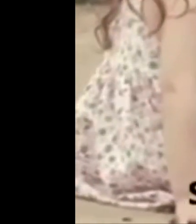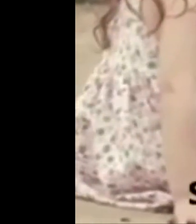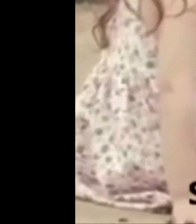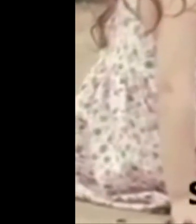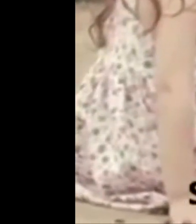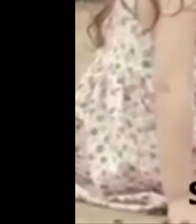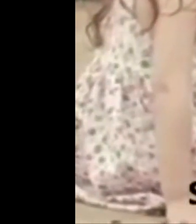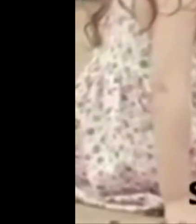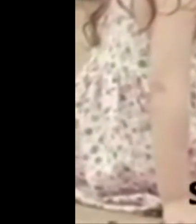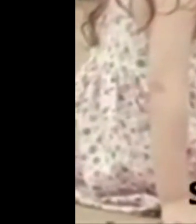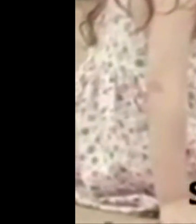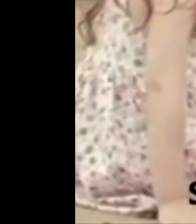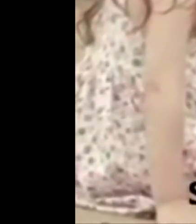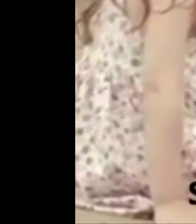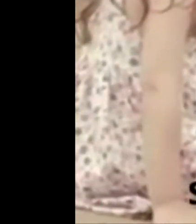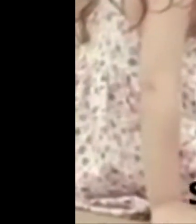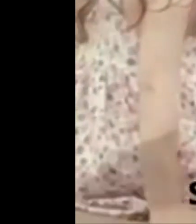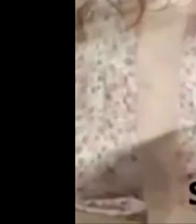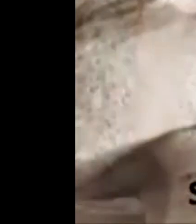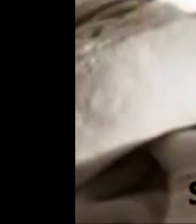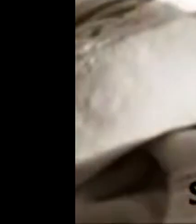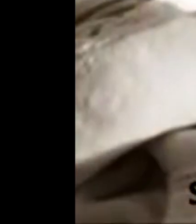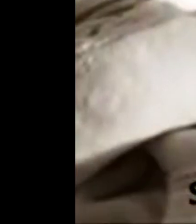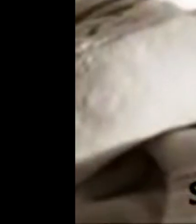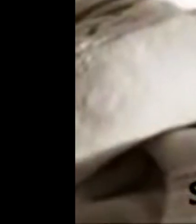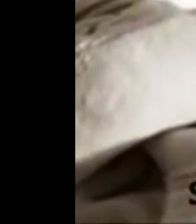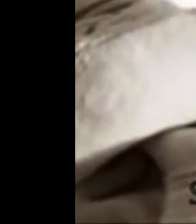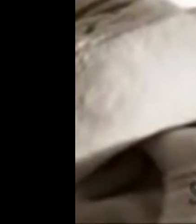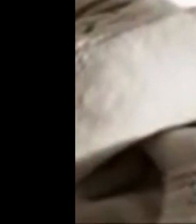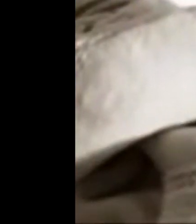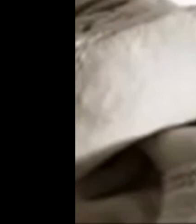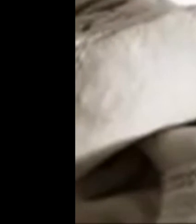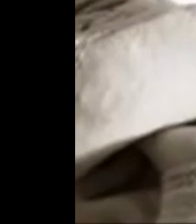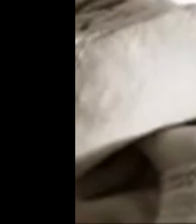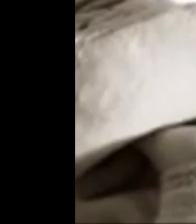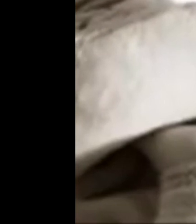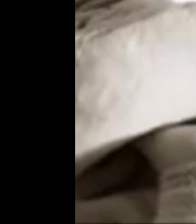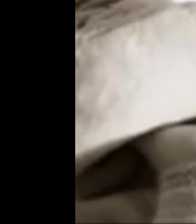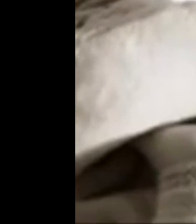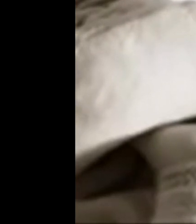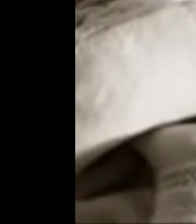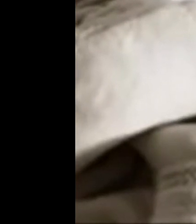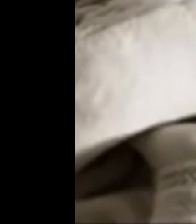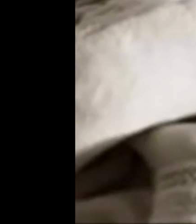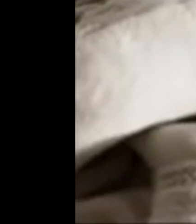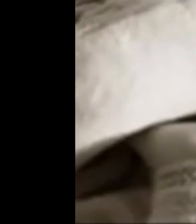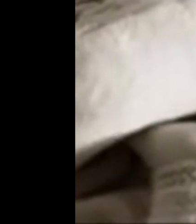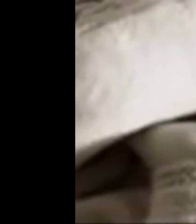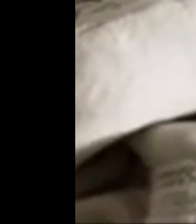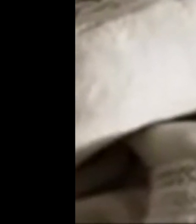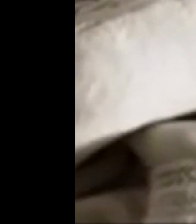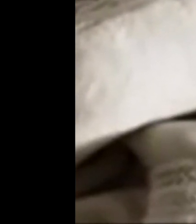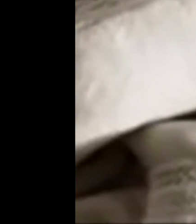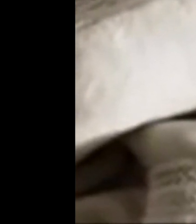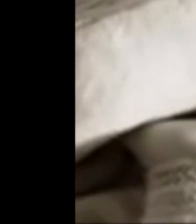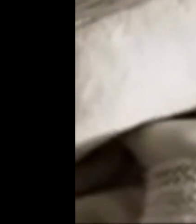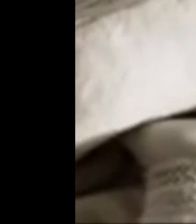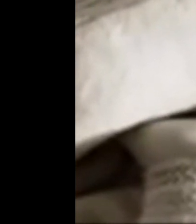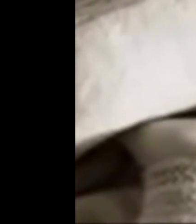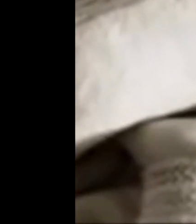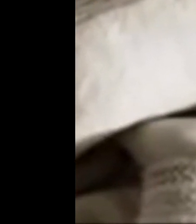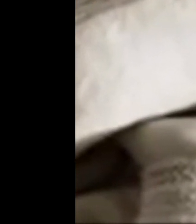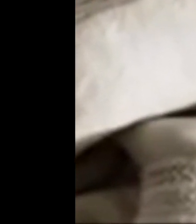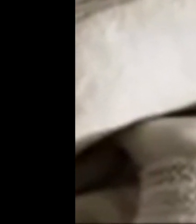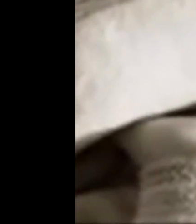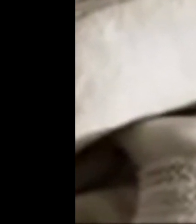she'd sing, "Shine na na na na na na na, it'll be alright.